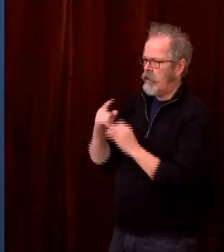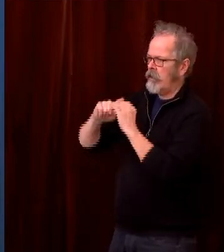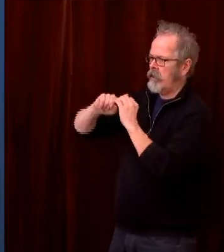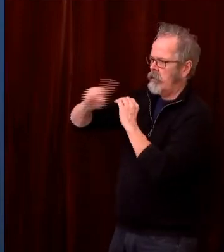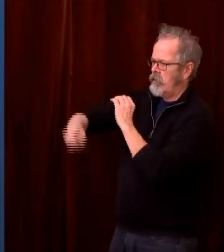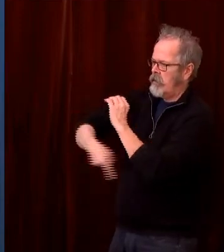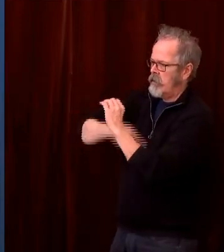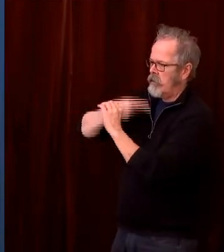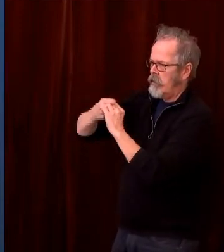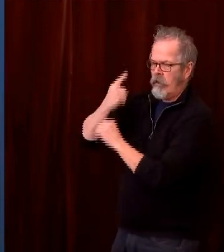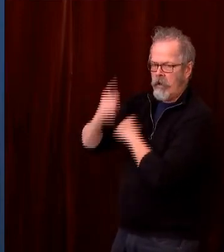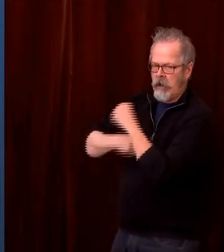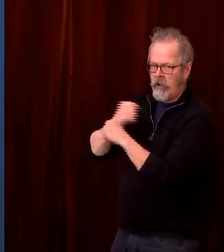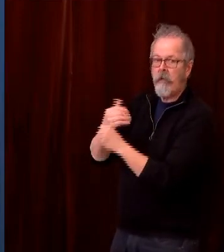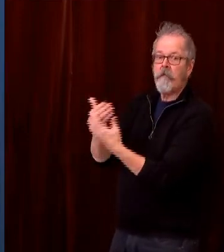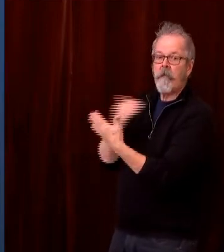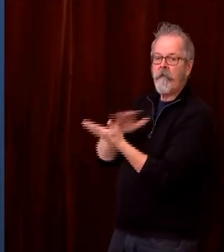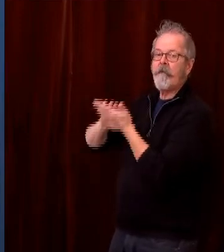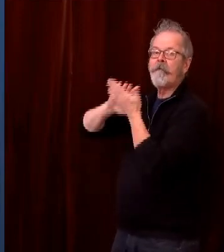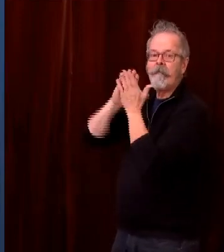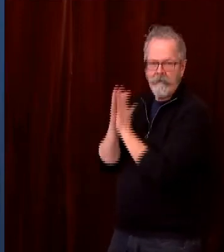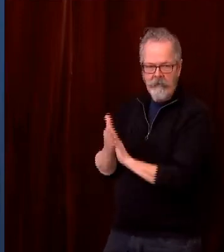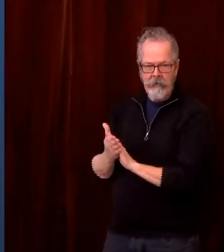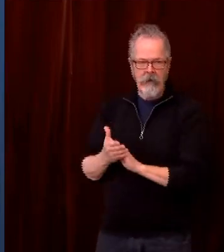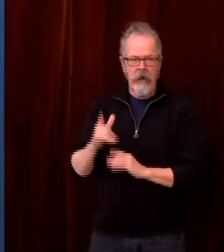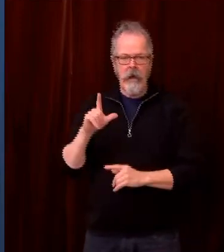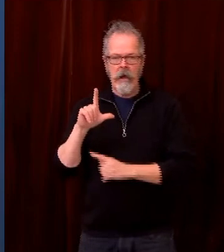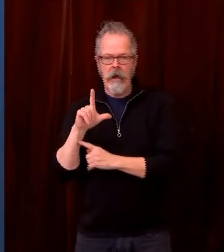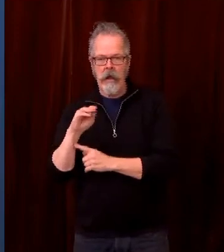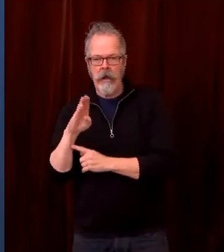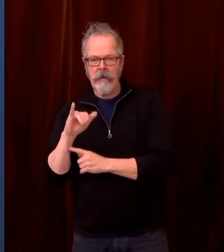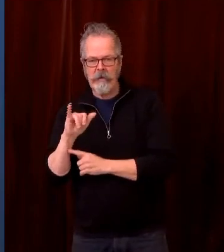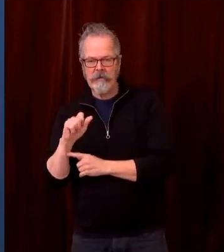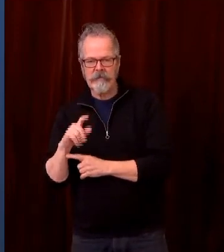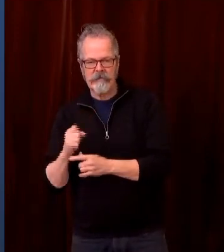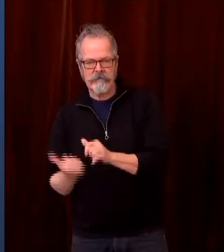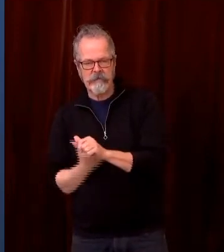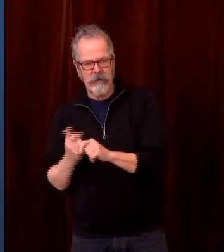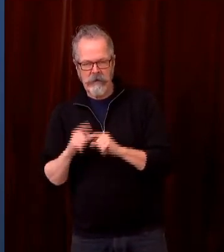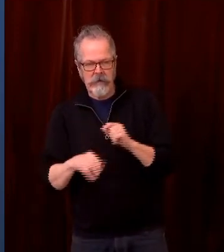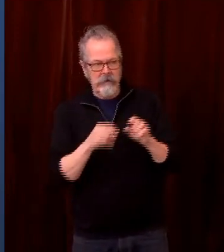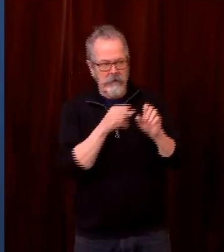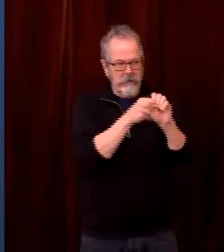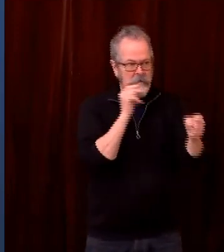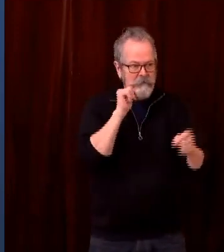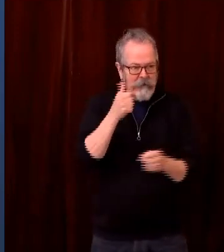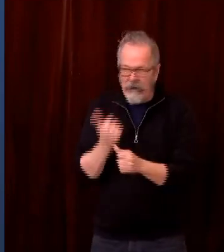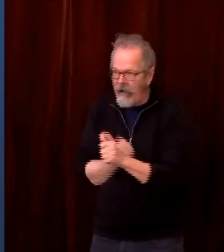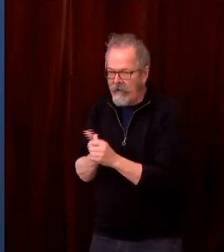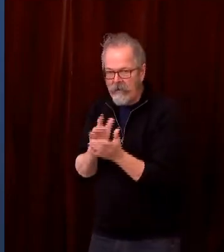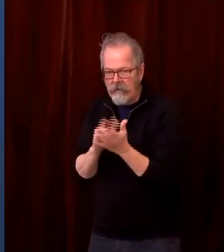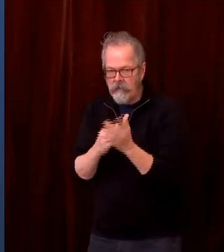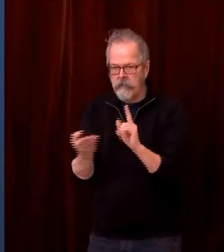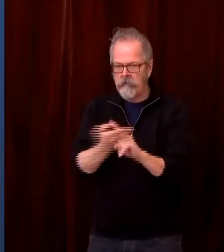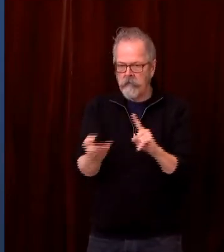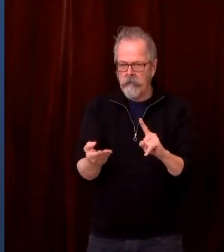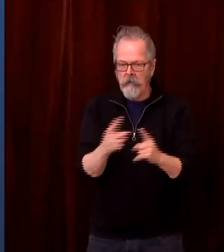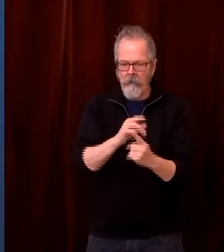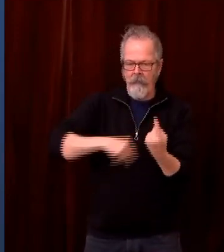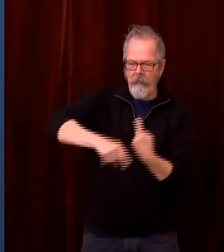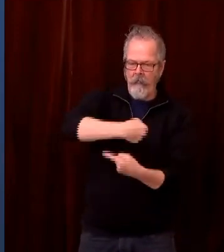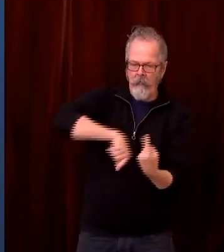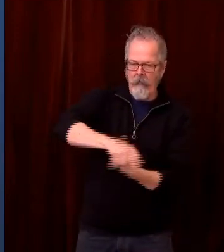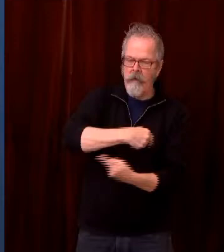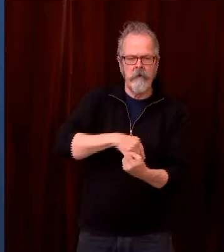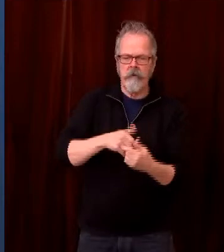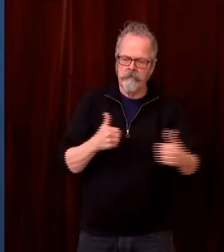crime by doing what they can to assure that when people leave custody, and the vast majority of people go back to our neighborhoods